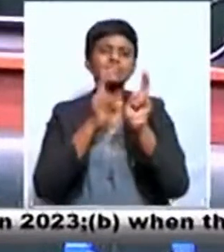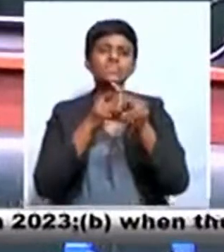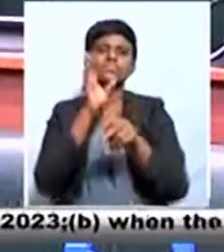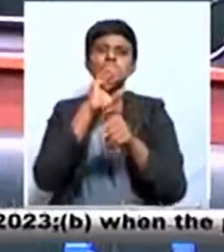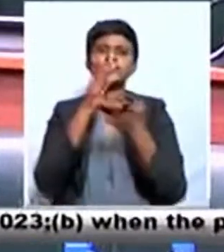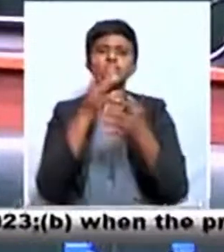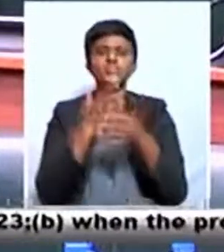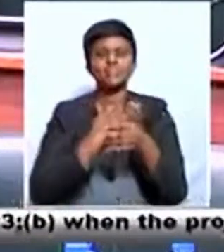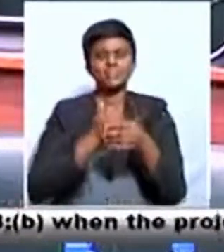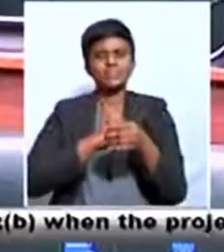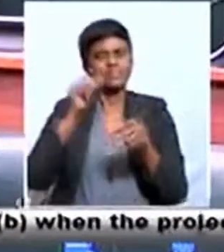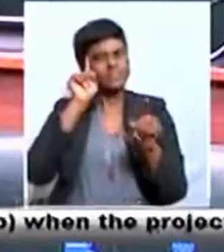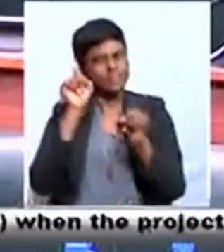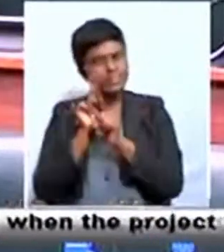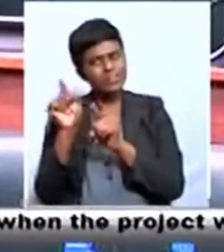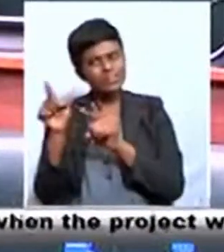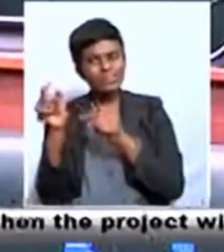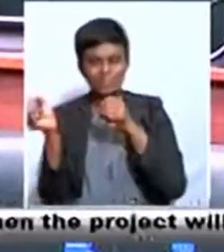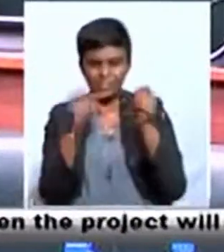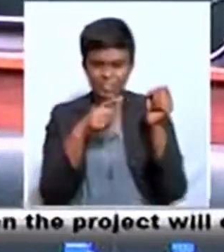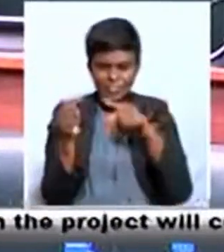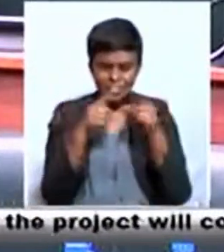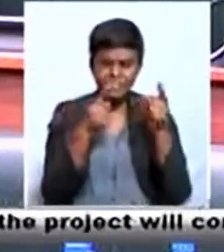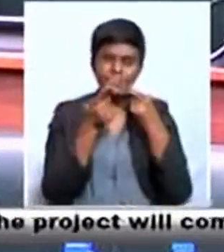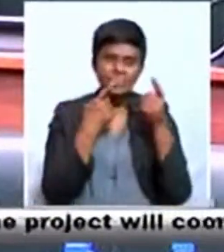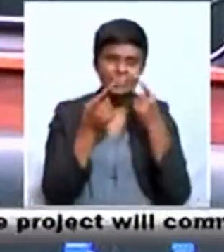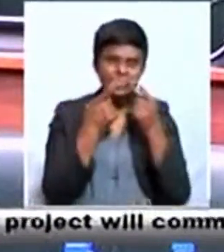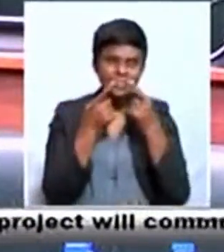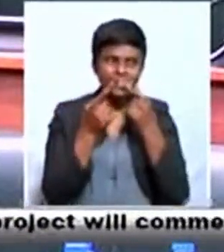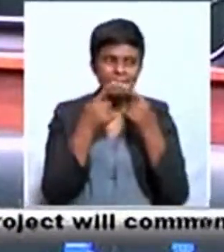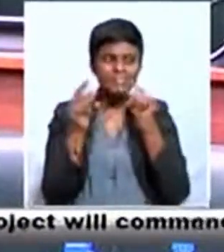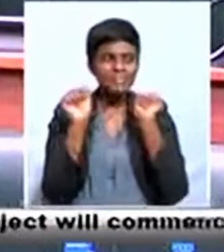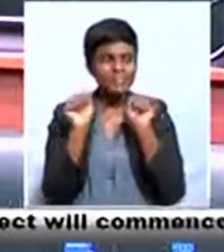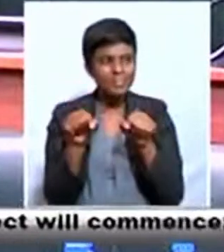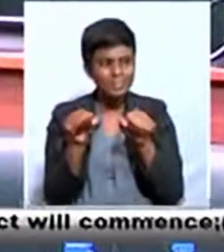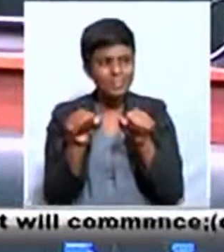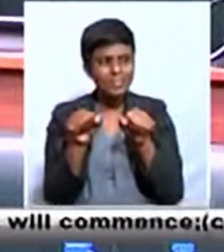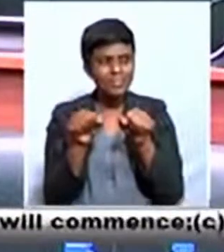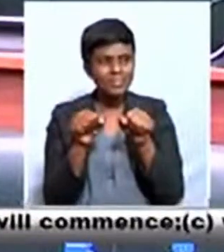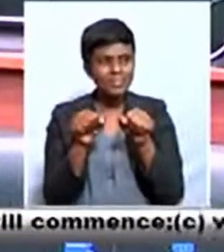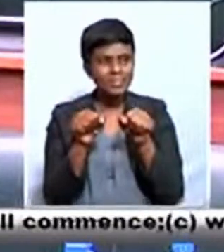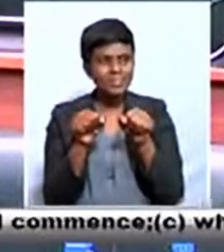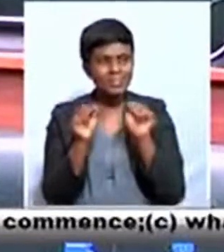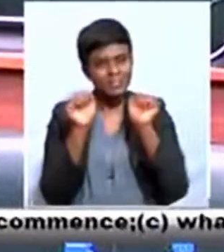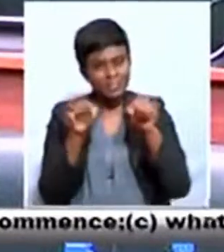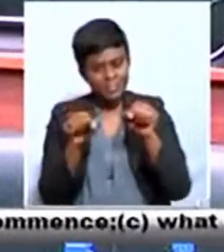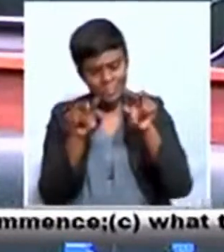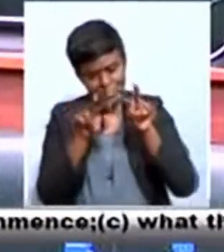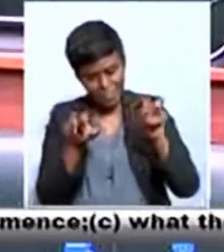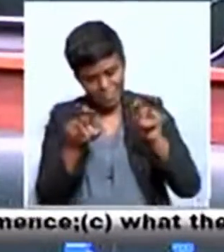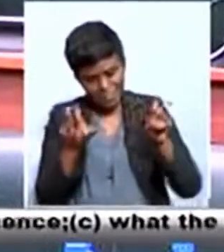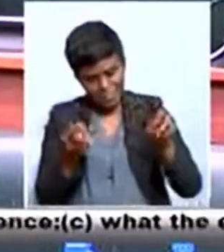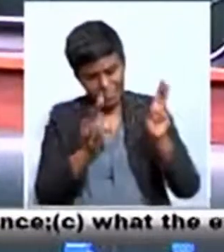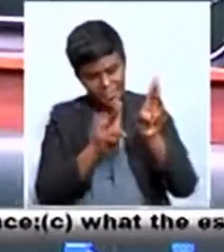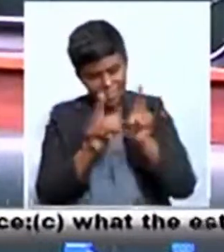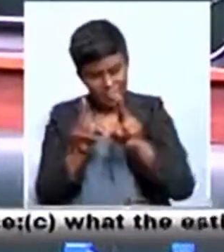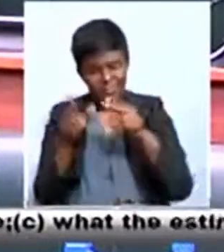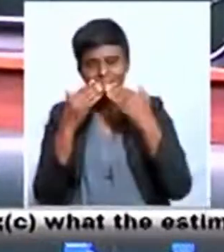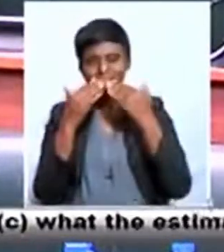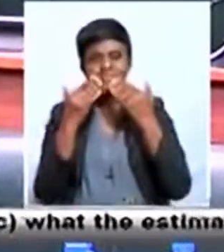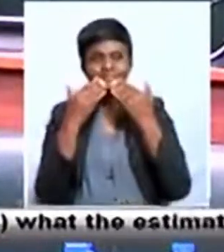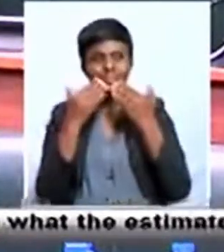I think my brother was chatting there. So he can check with the answered. Thank you.